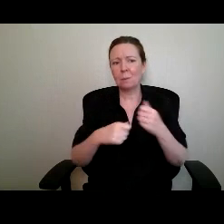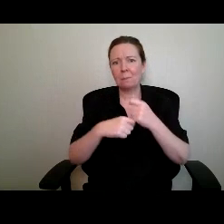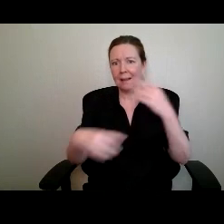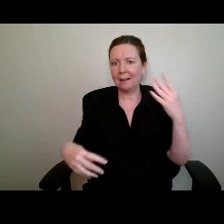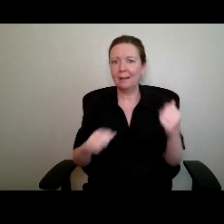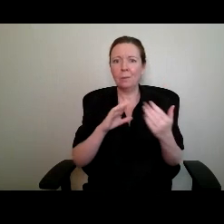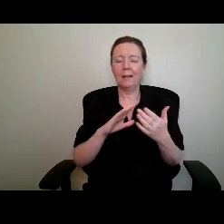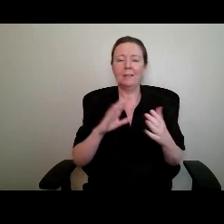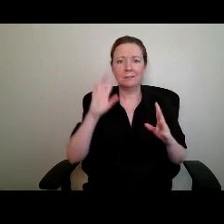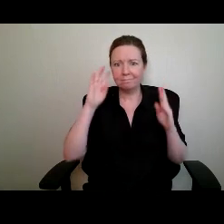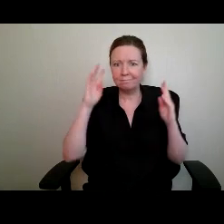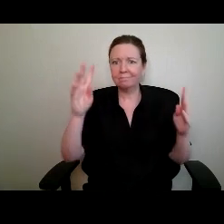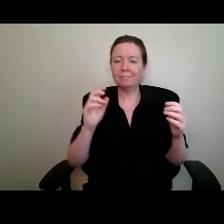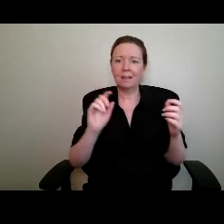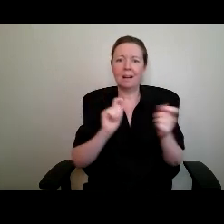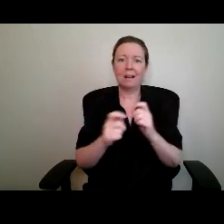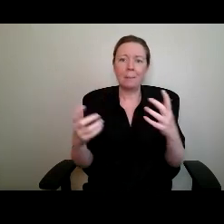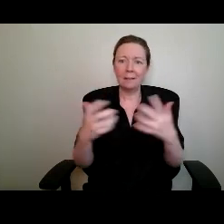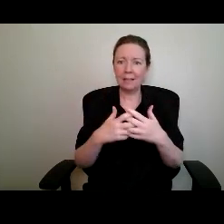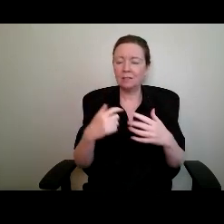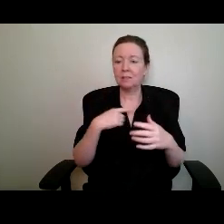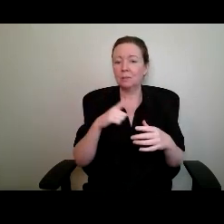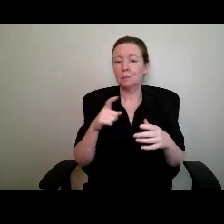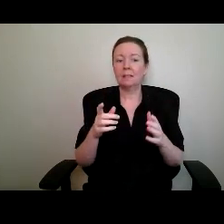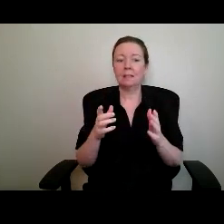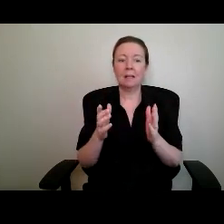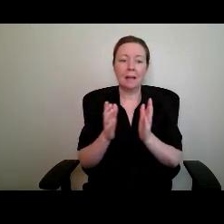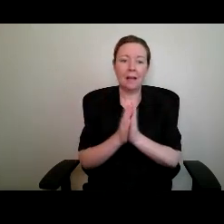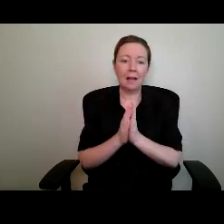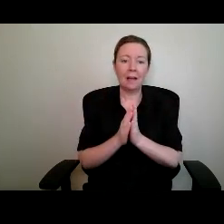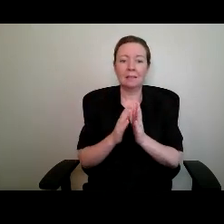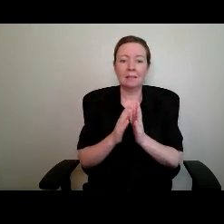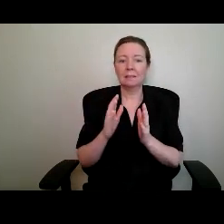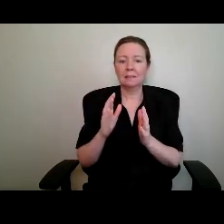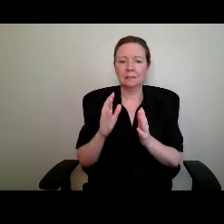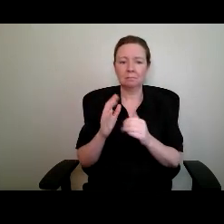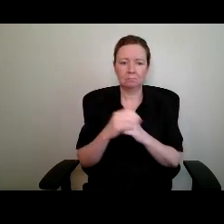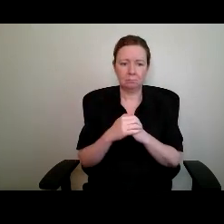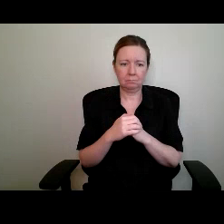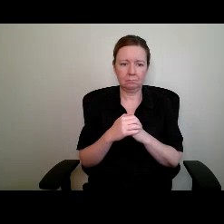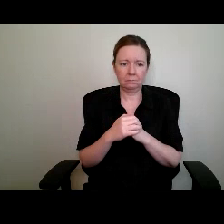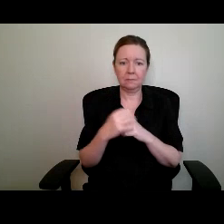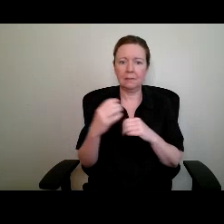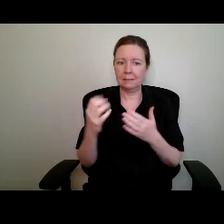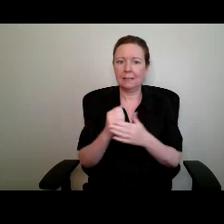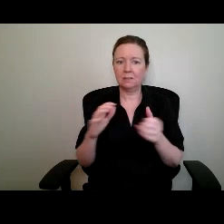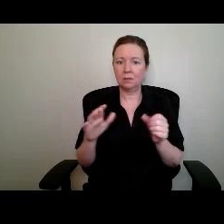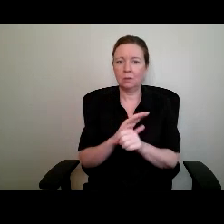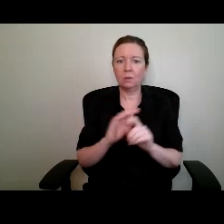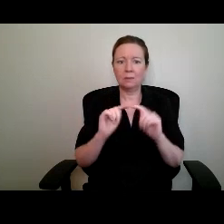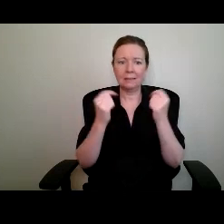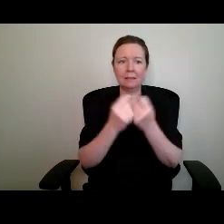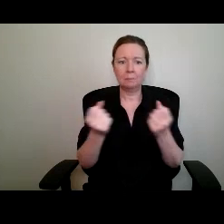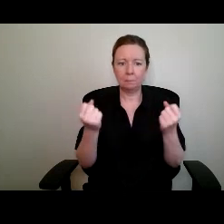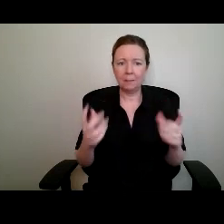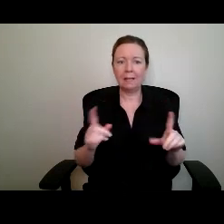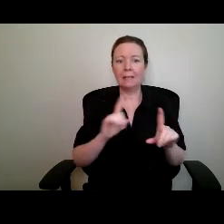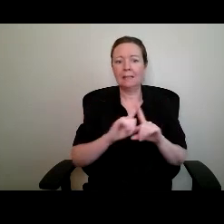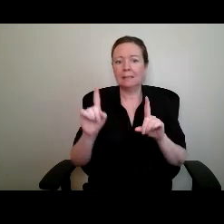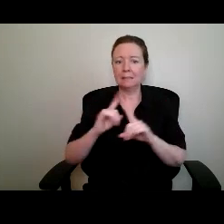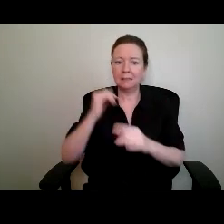to come up with accommodations. We have askjan.org. So it really does take a team and a lot of different ideas to come up